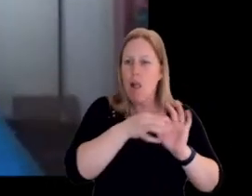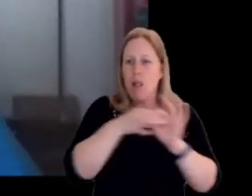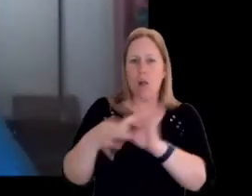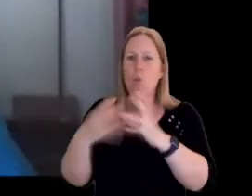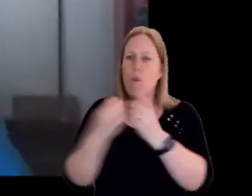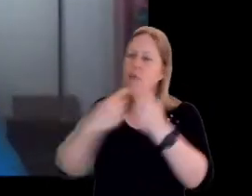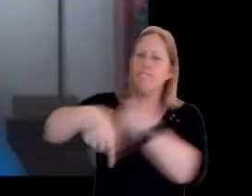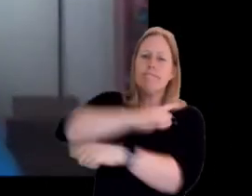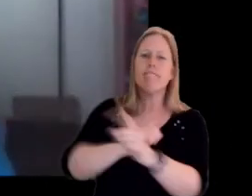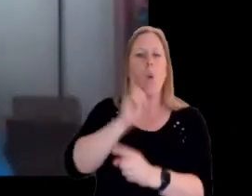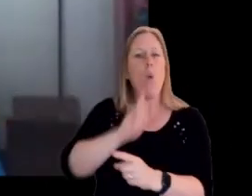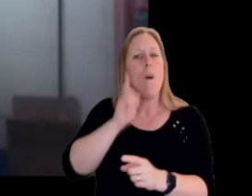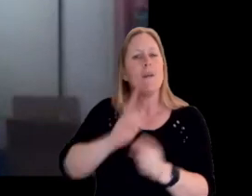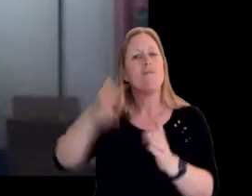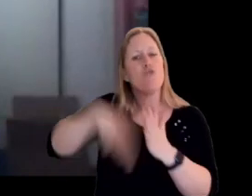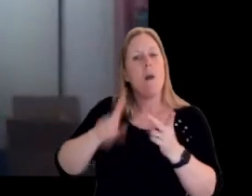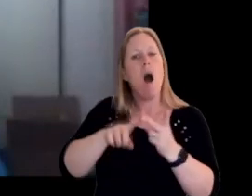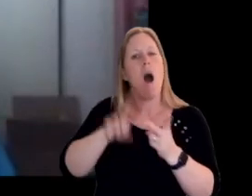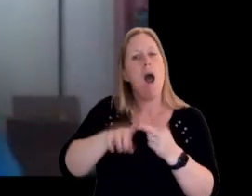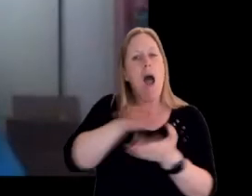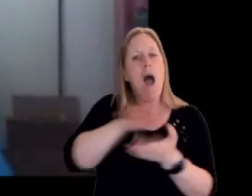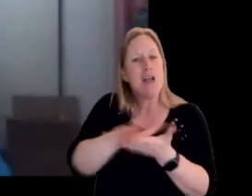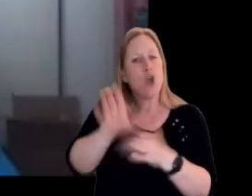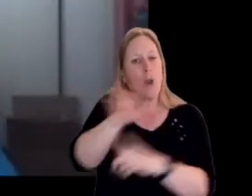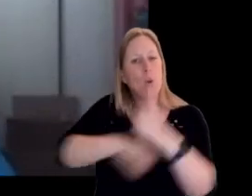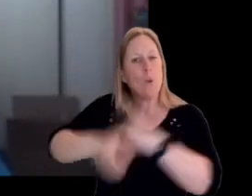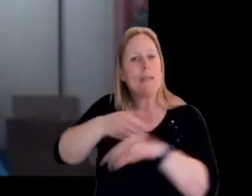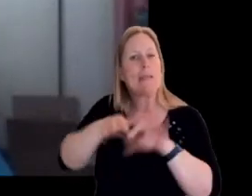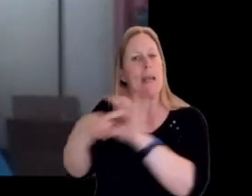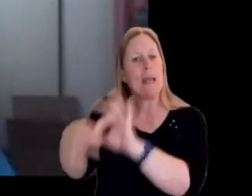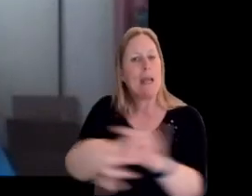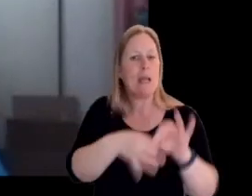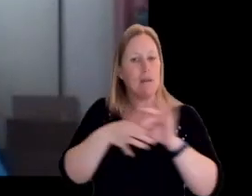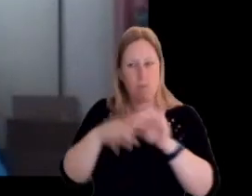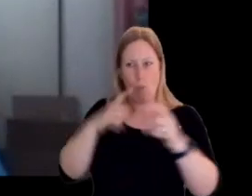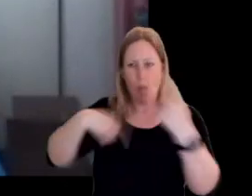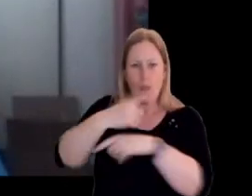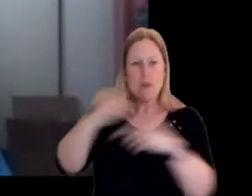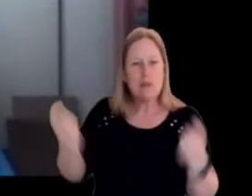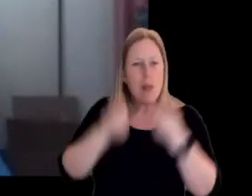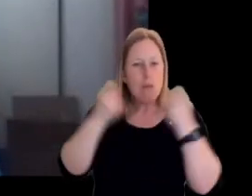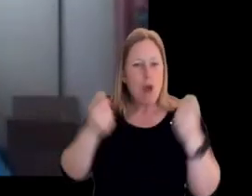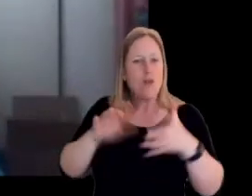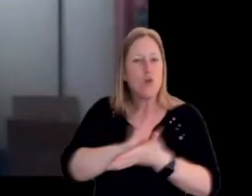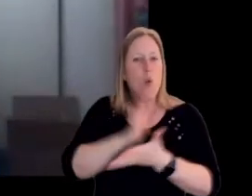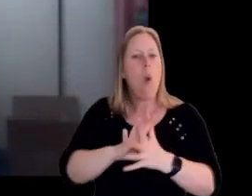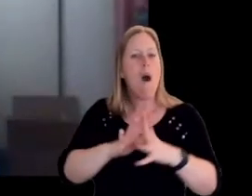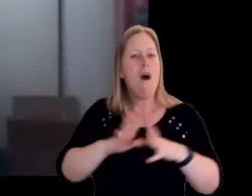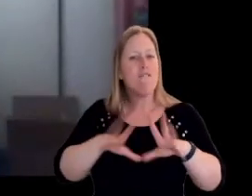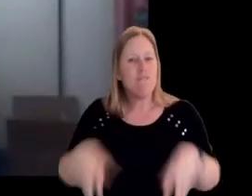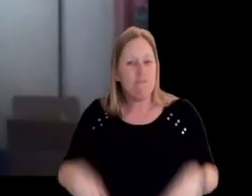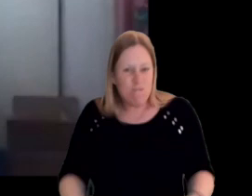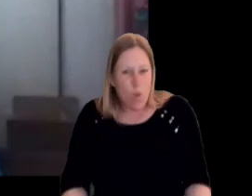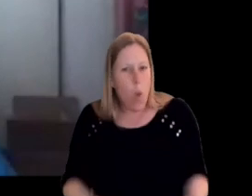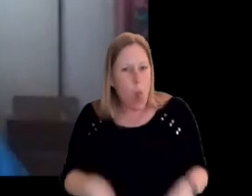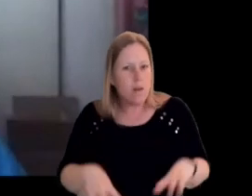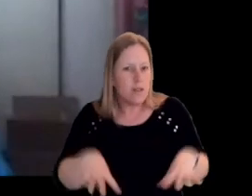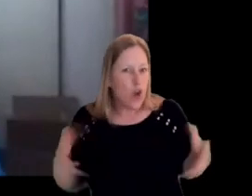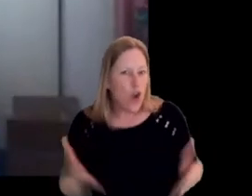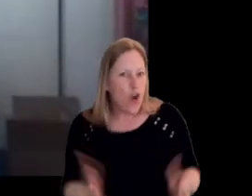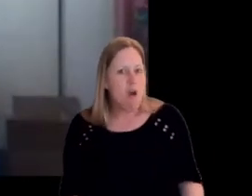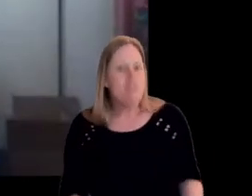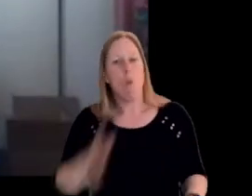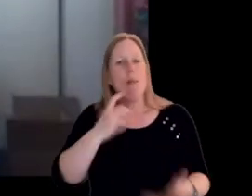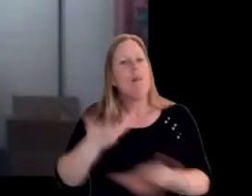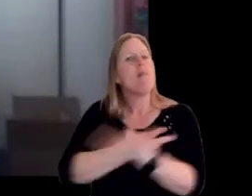stigma in collaboration with a group of women from the IIH community, and celebrating the joy of folds and curves in the body. As